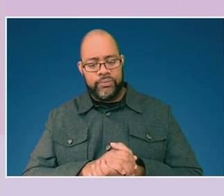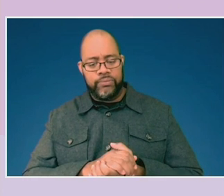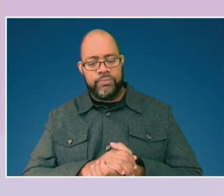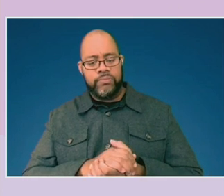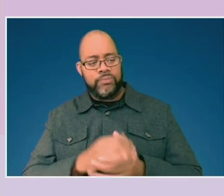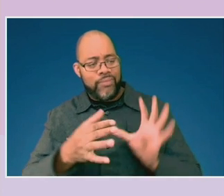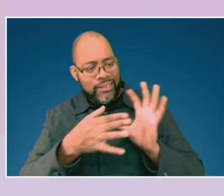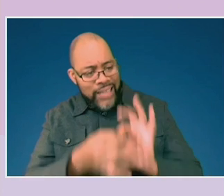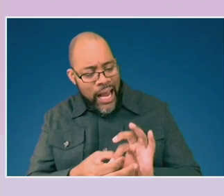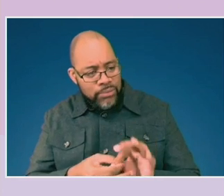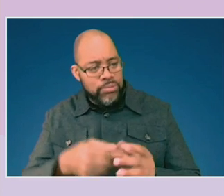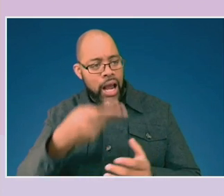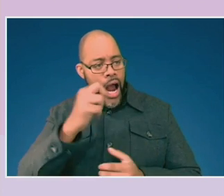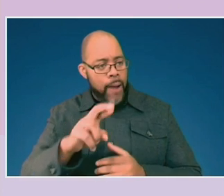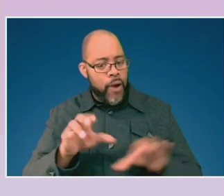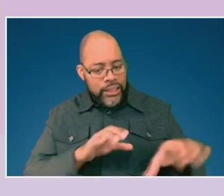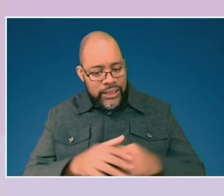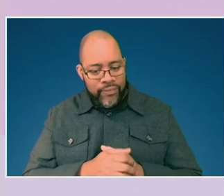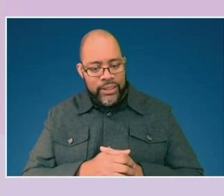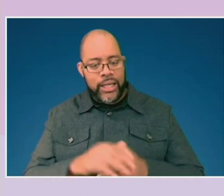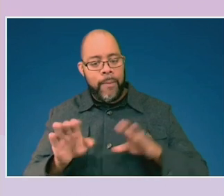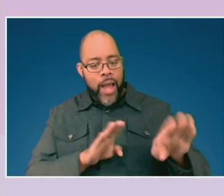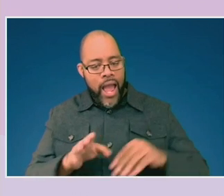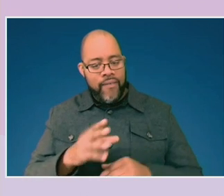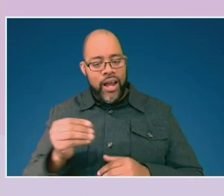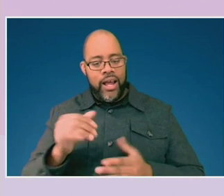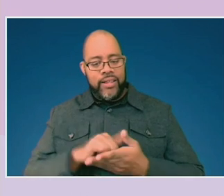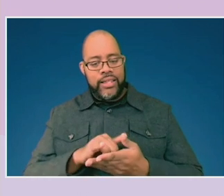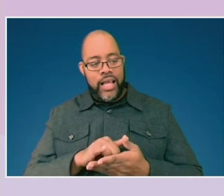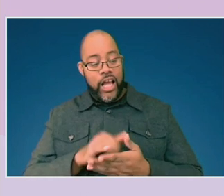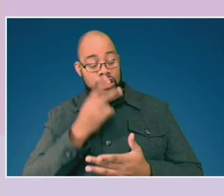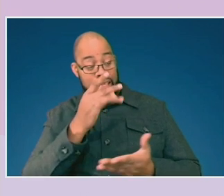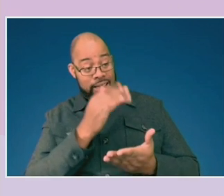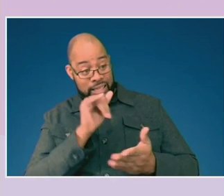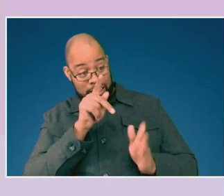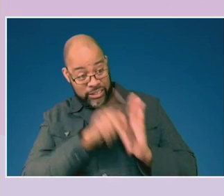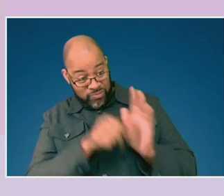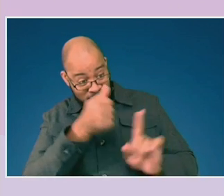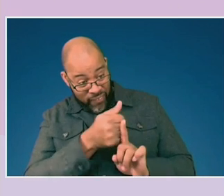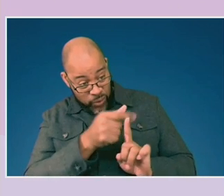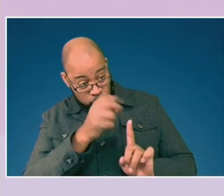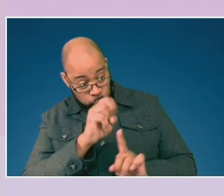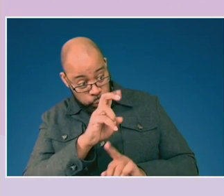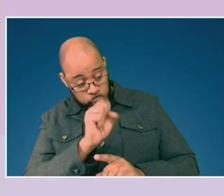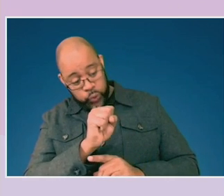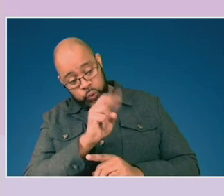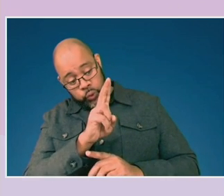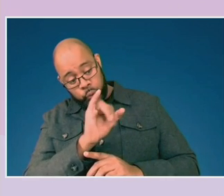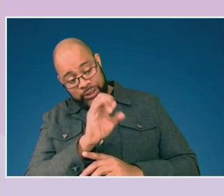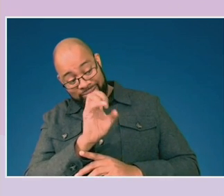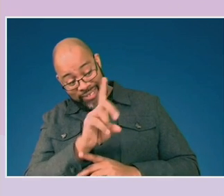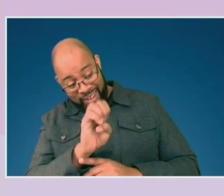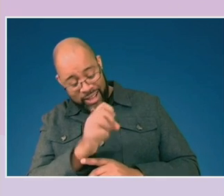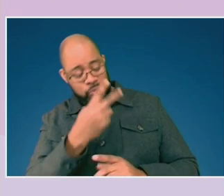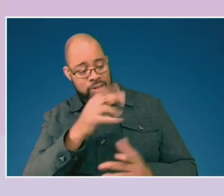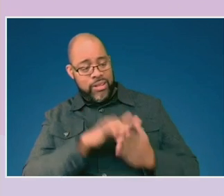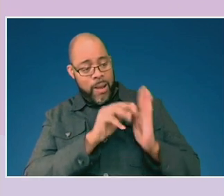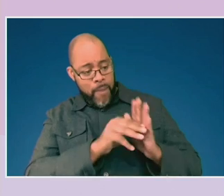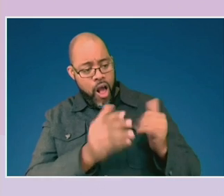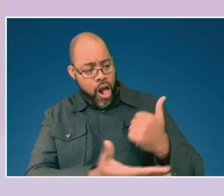attachment behaviors, and then our signs of suicide model has seen, has